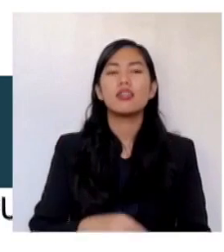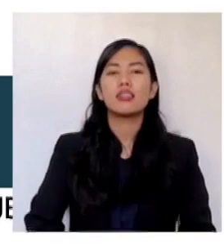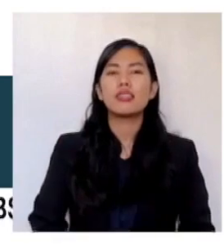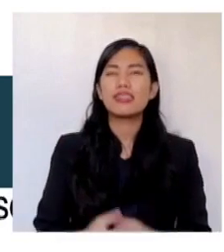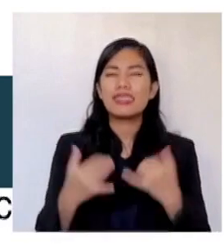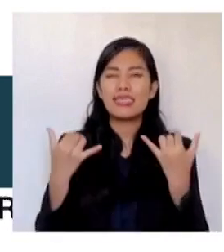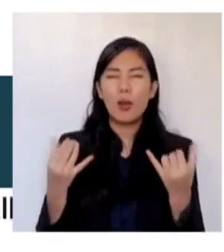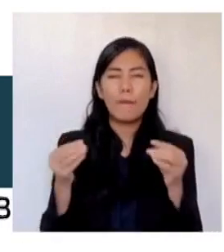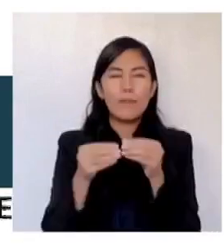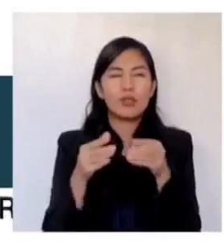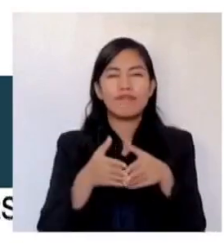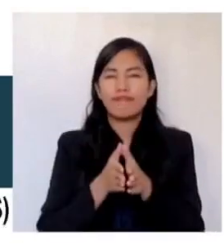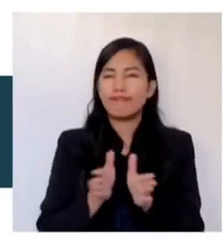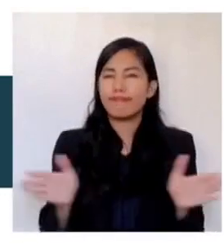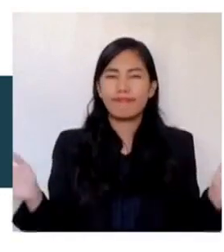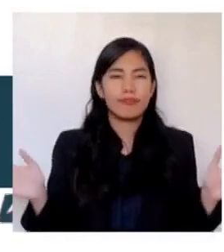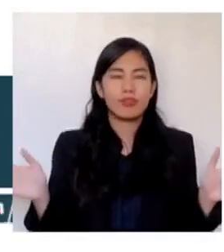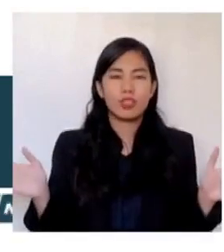here